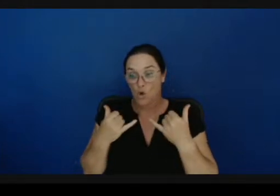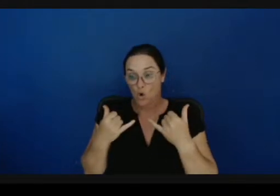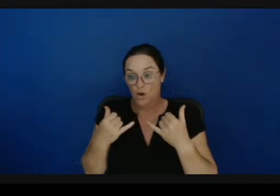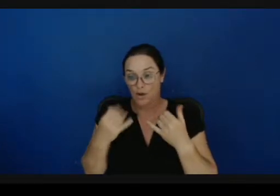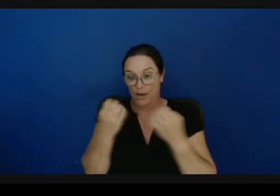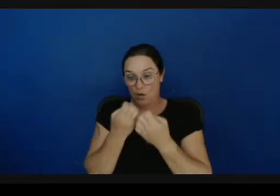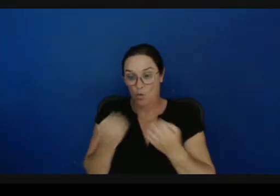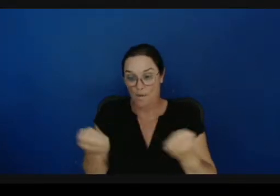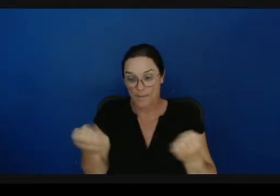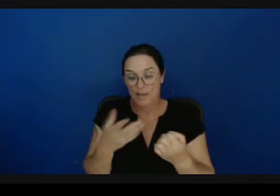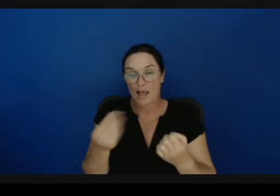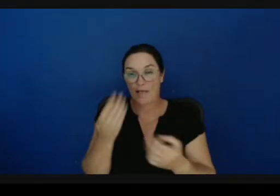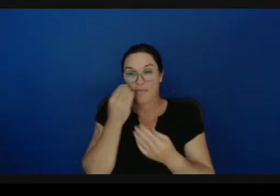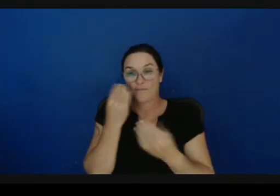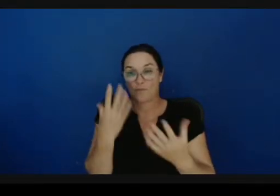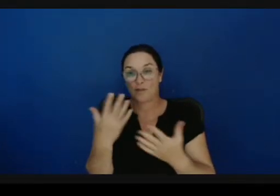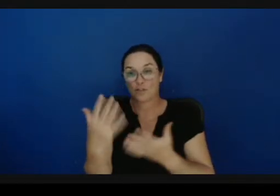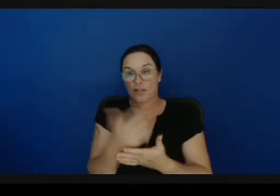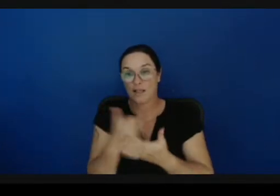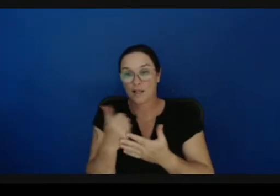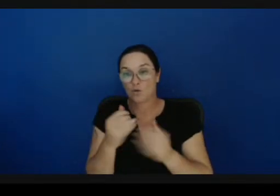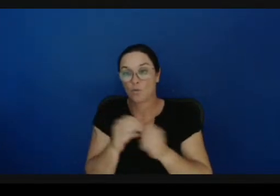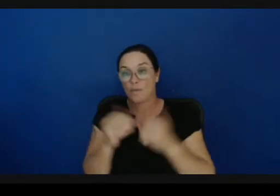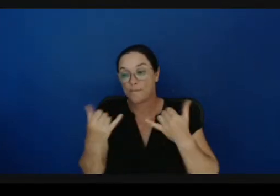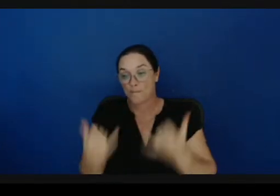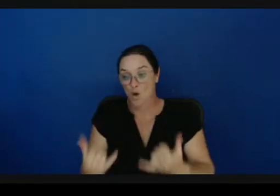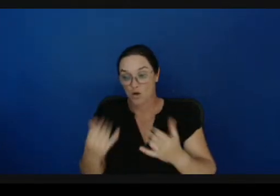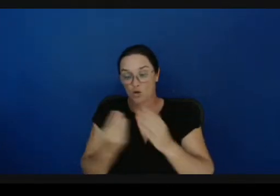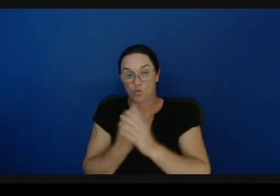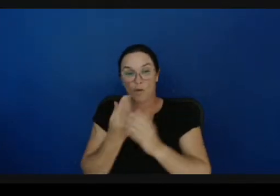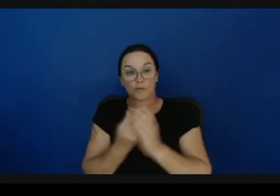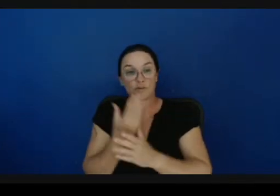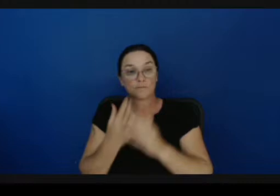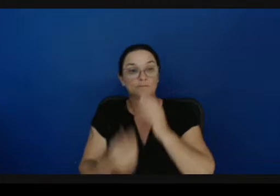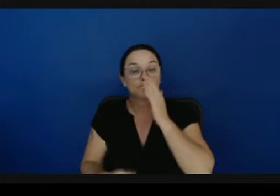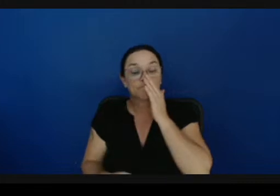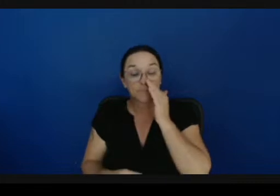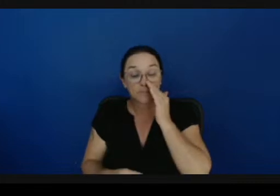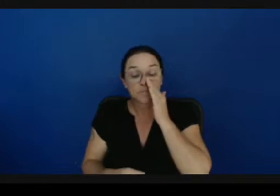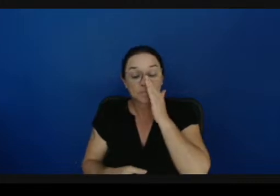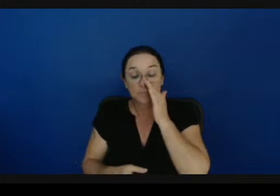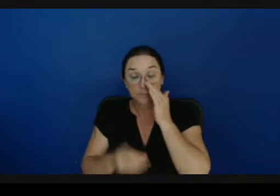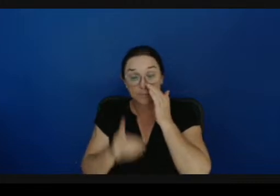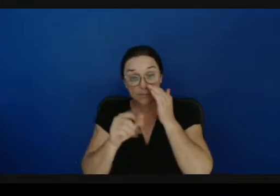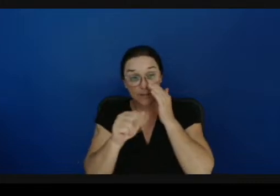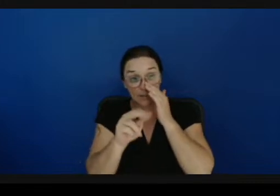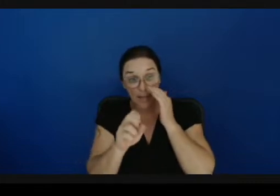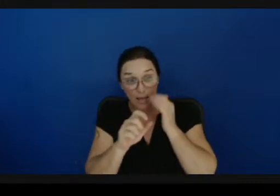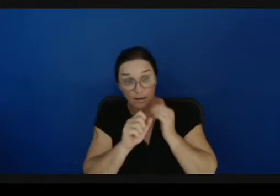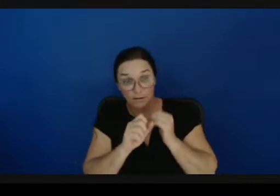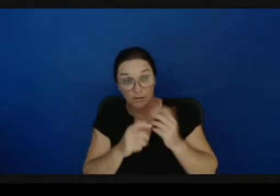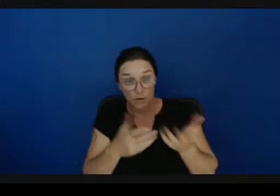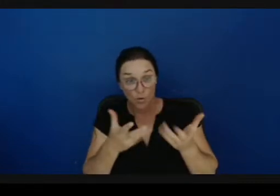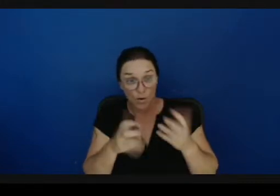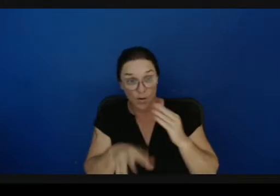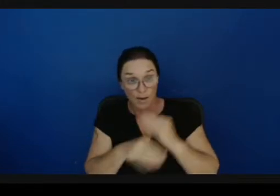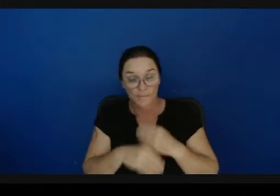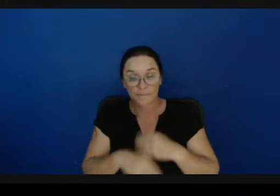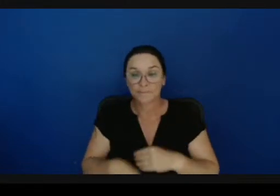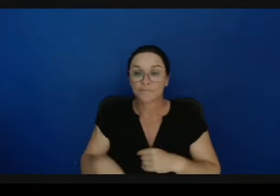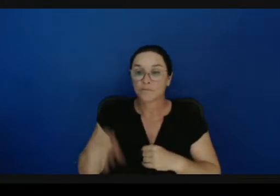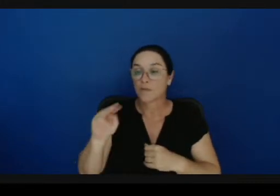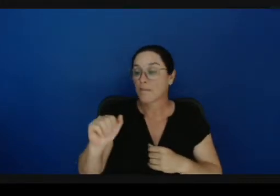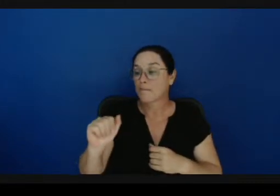data that it collected with the modern day eruption. Dan, you want to jump in with something? The other thing we had was that magnitude